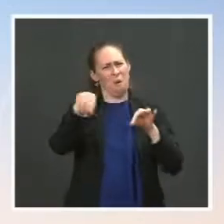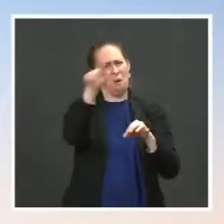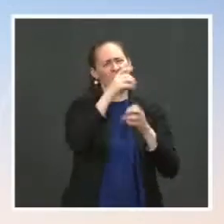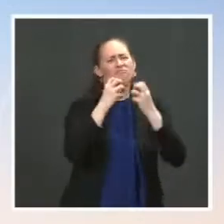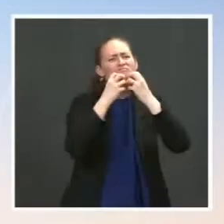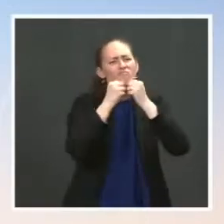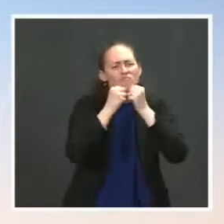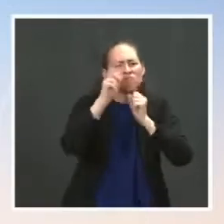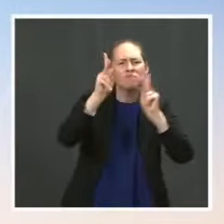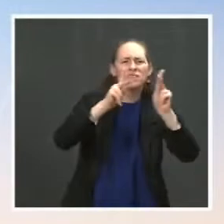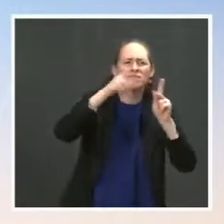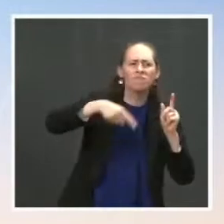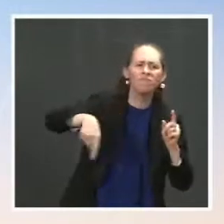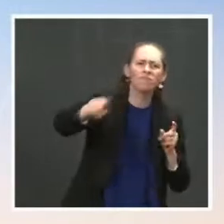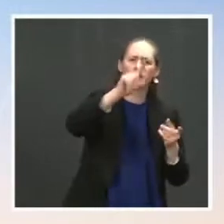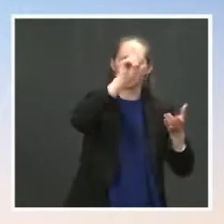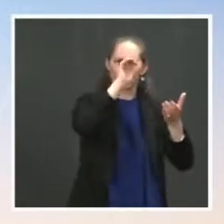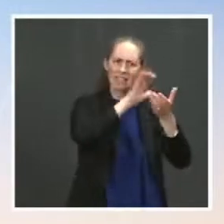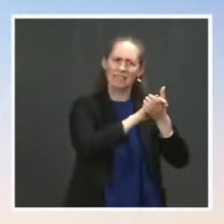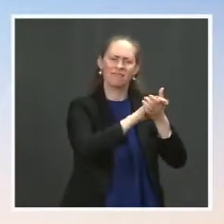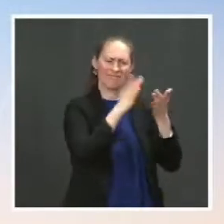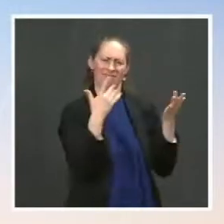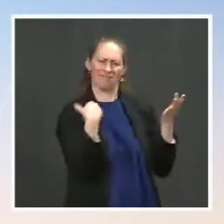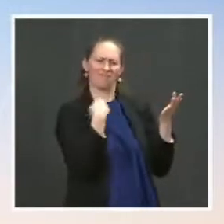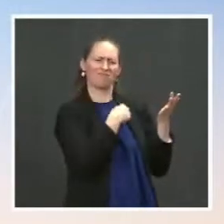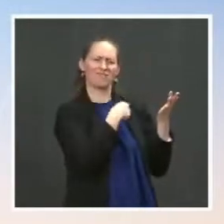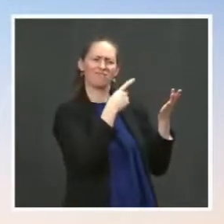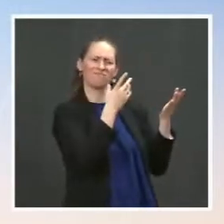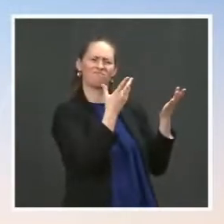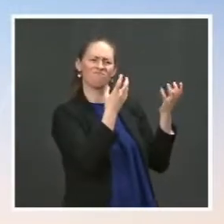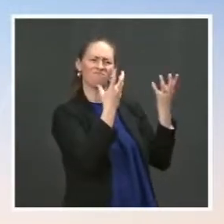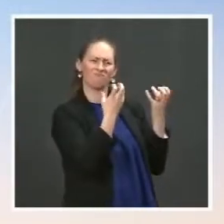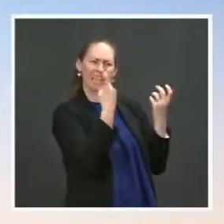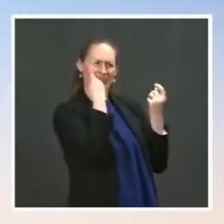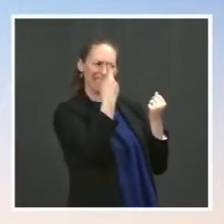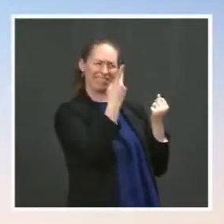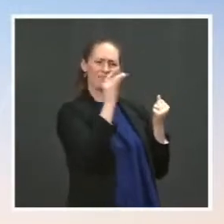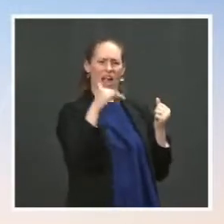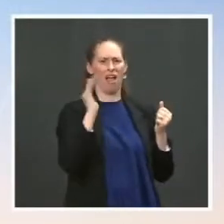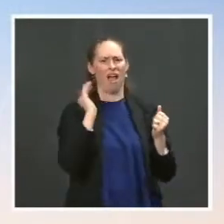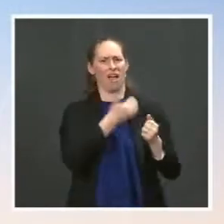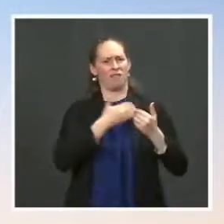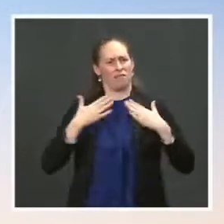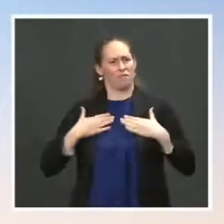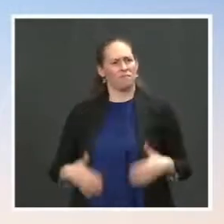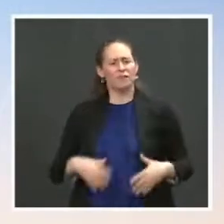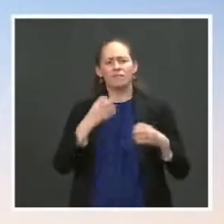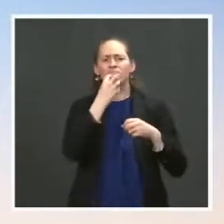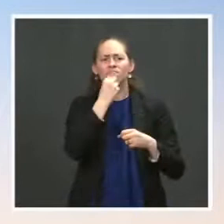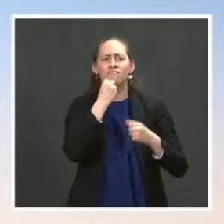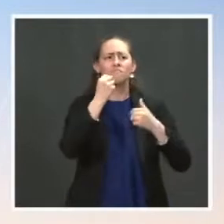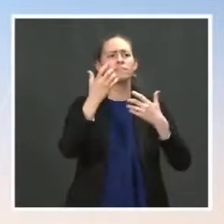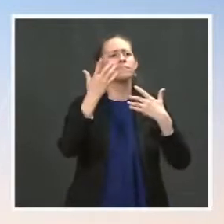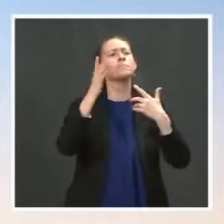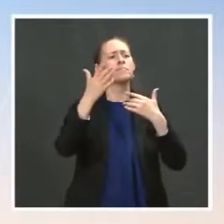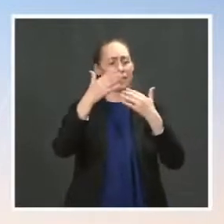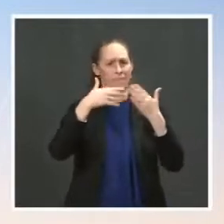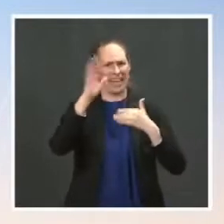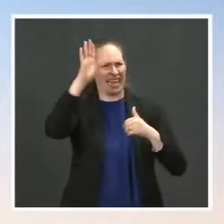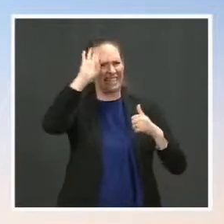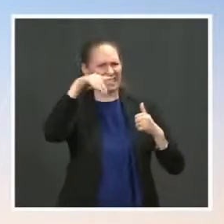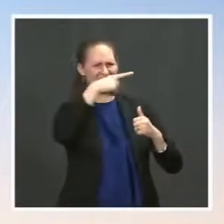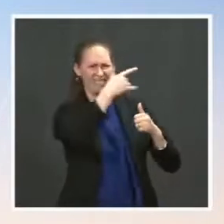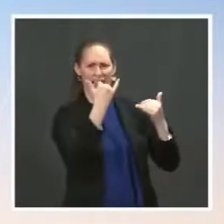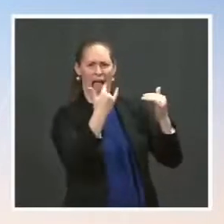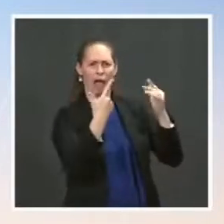believe is important and vital to do from a humane standpoint, even while we have issues with their nuclear aspirations. Go